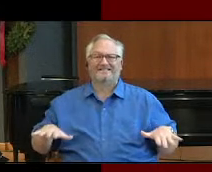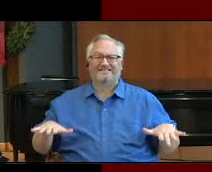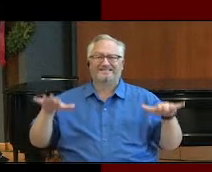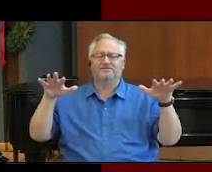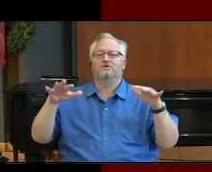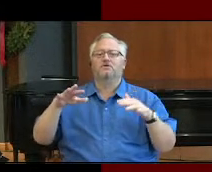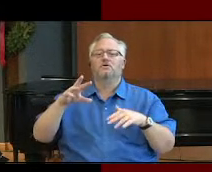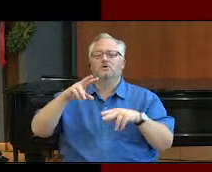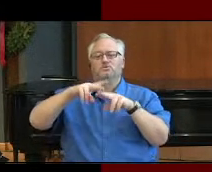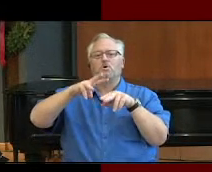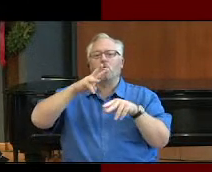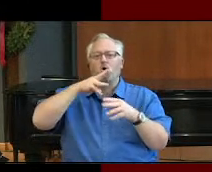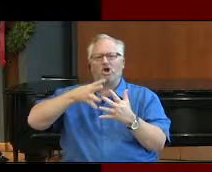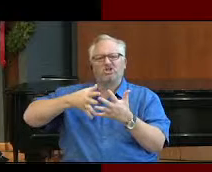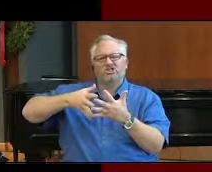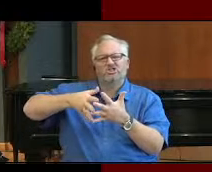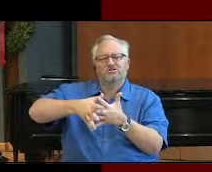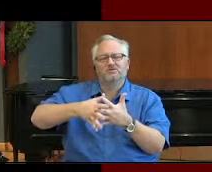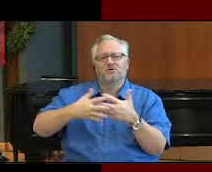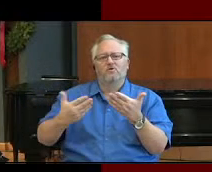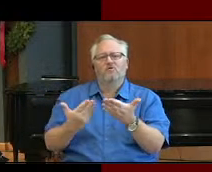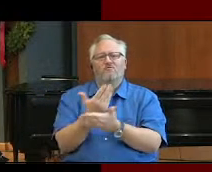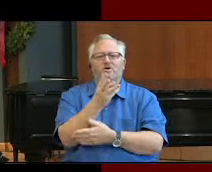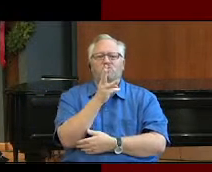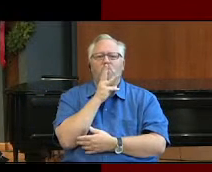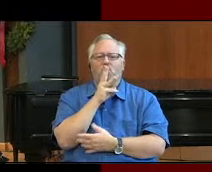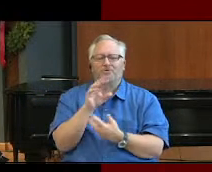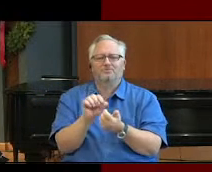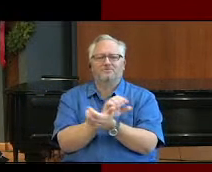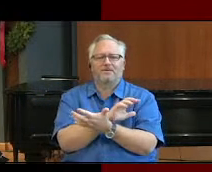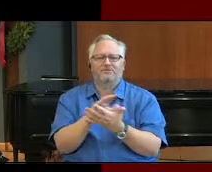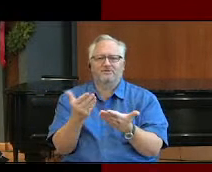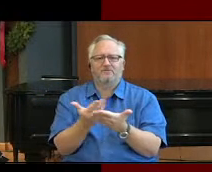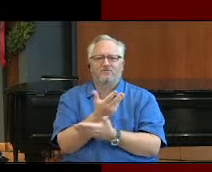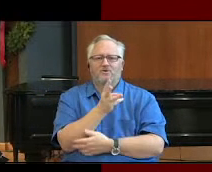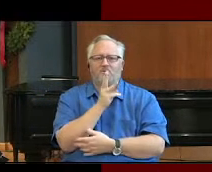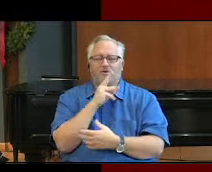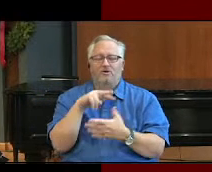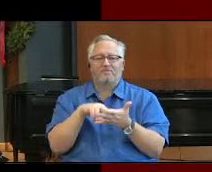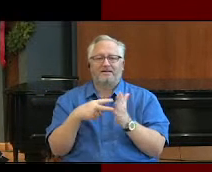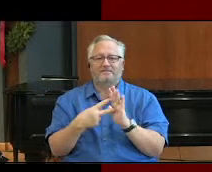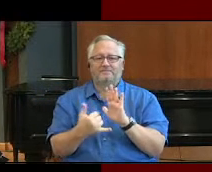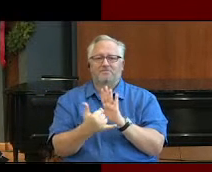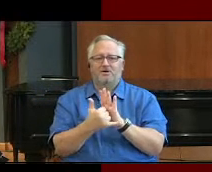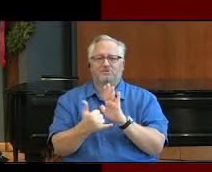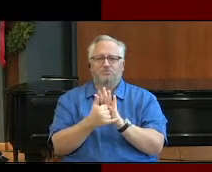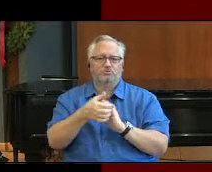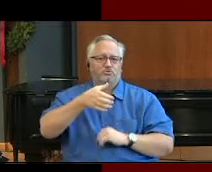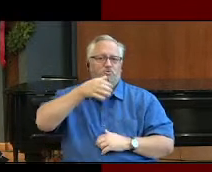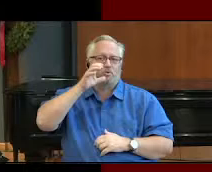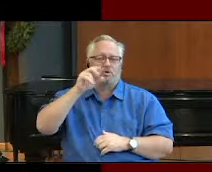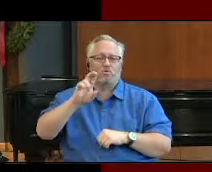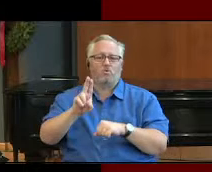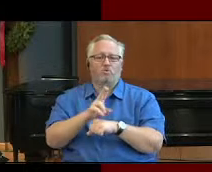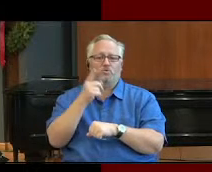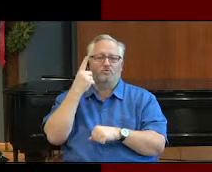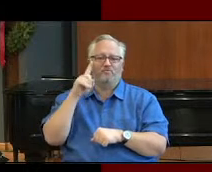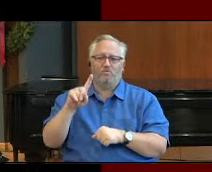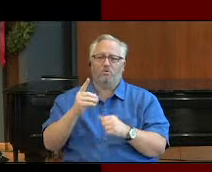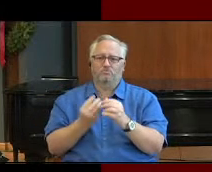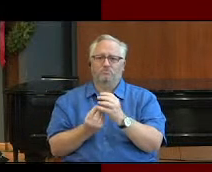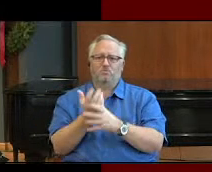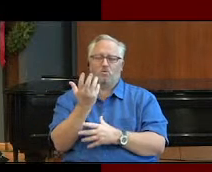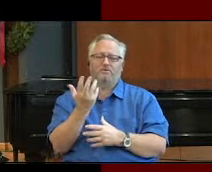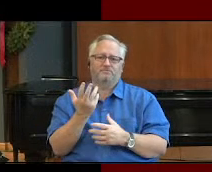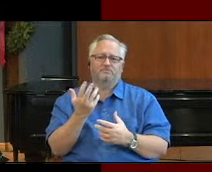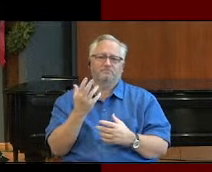water inundates the freshwater reserves, contaminating the freshwater, making it impossible to drink or use for